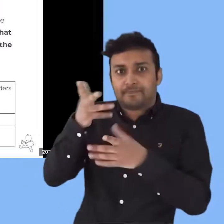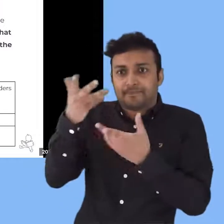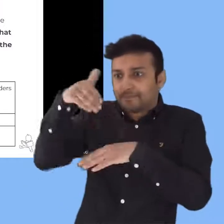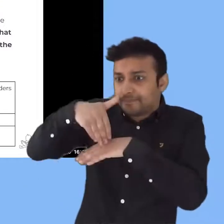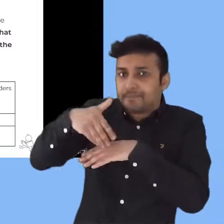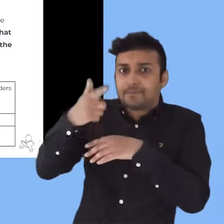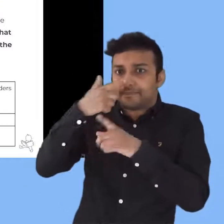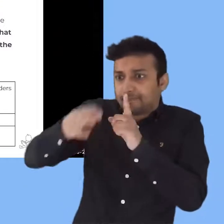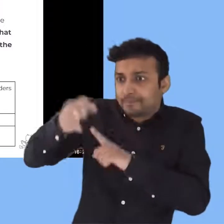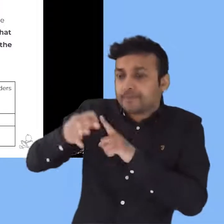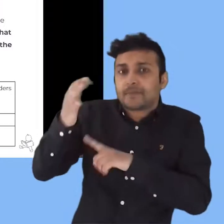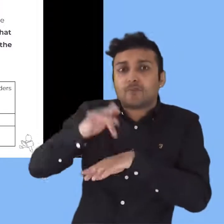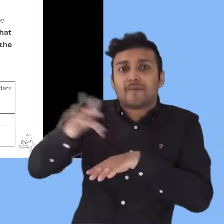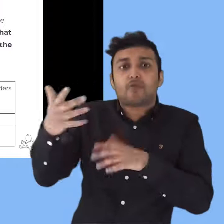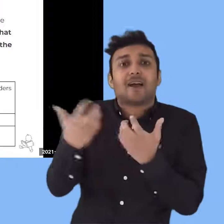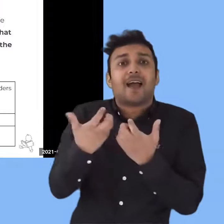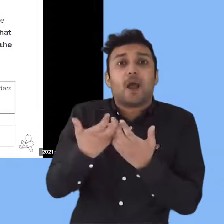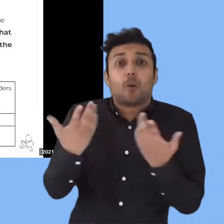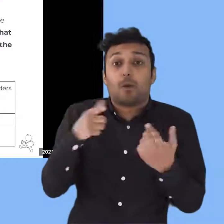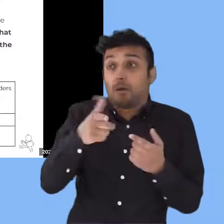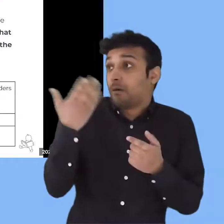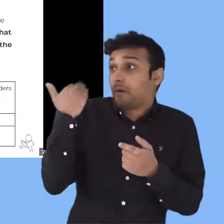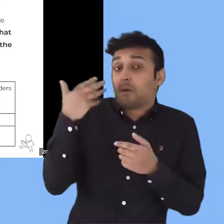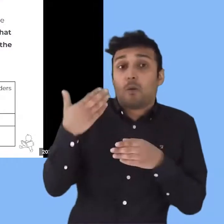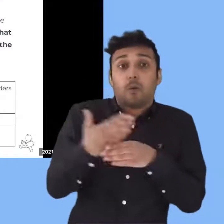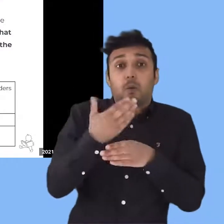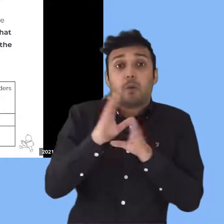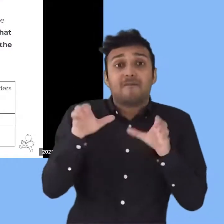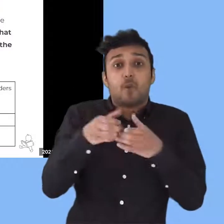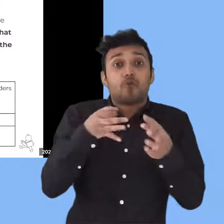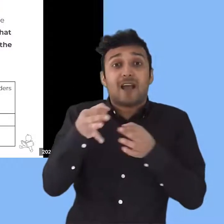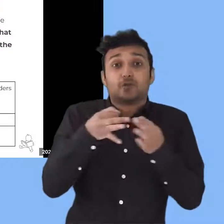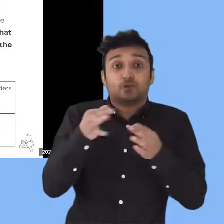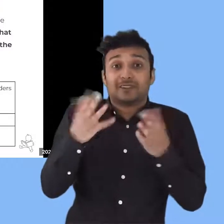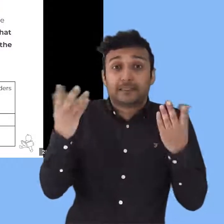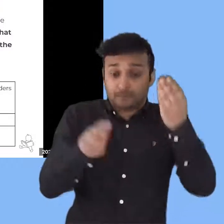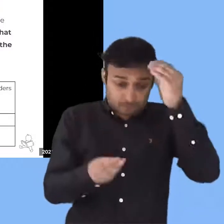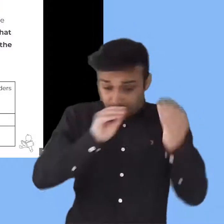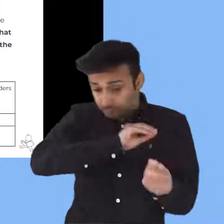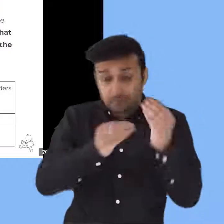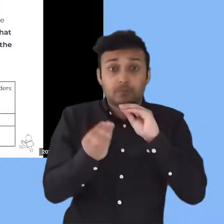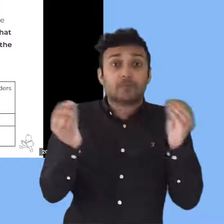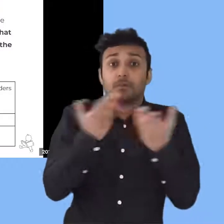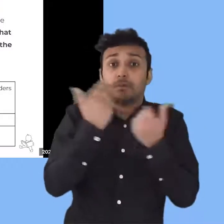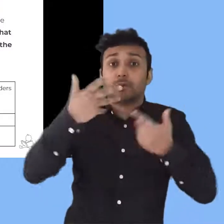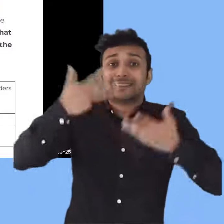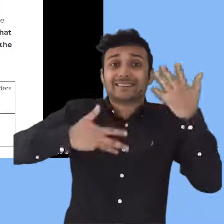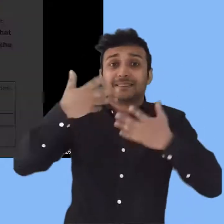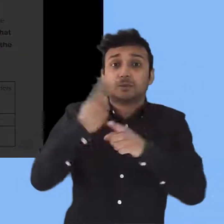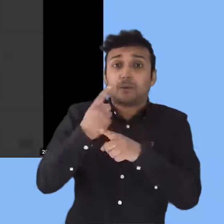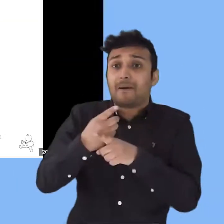workforce strategy is that there's no reference to the statistics of the profession in terms of ethnicity or